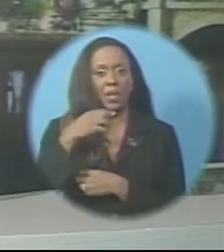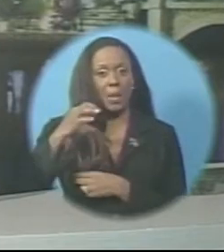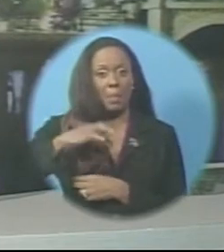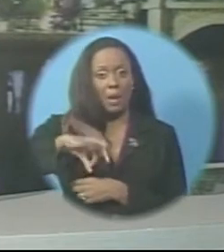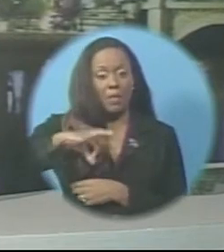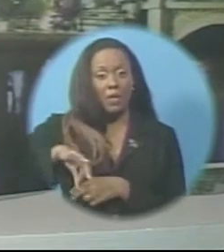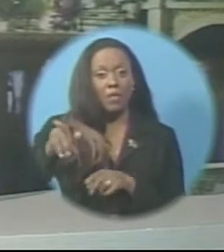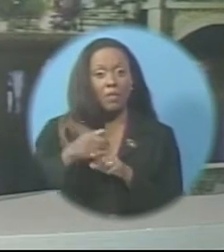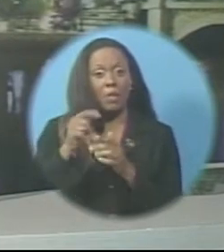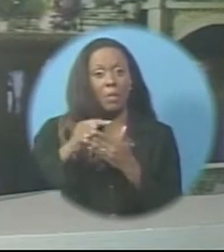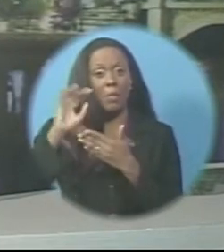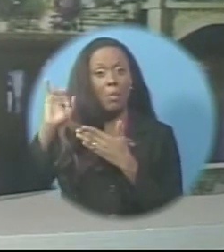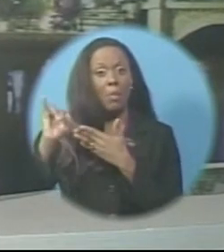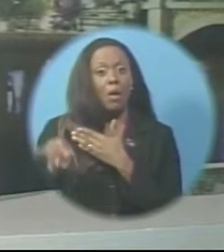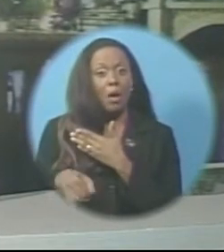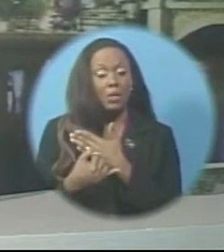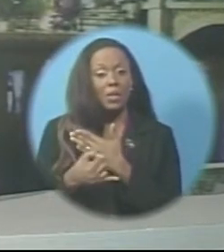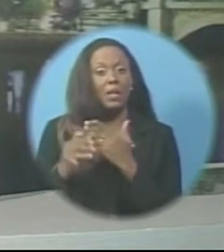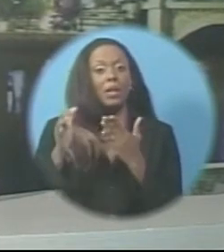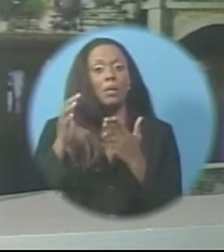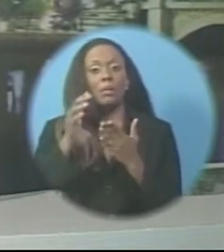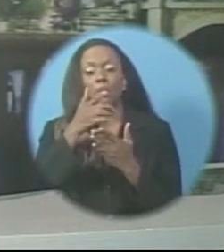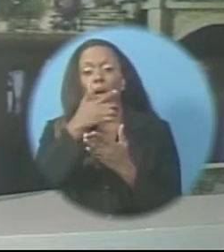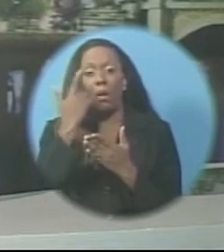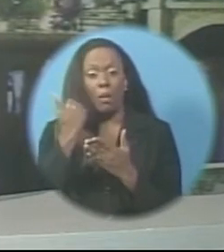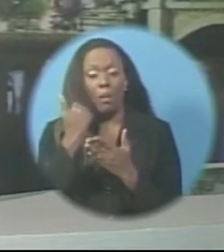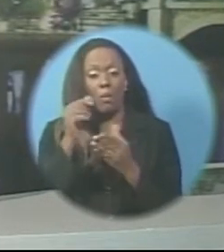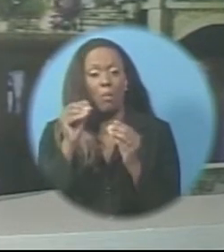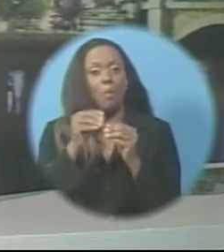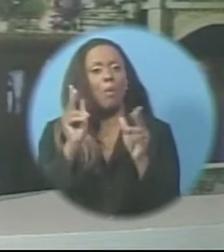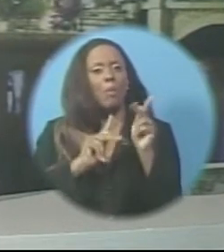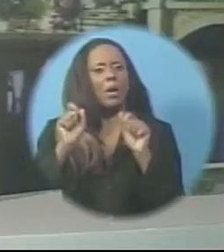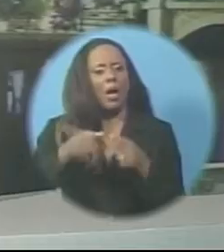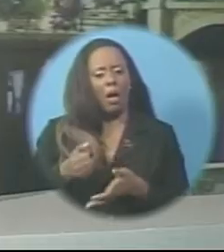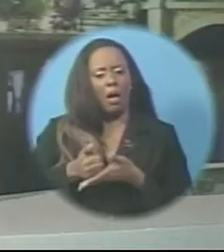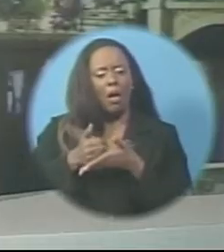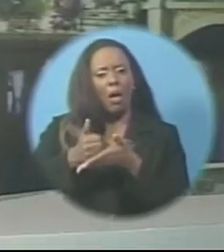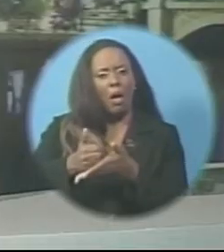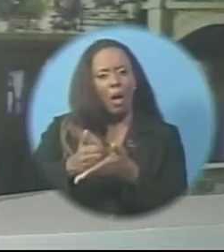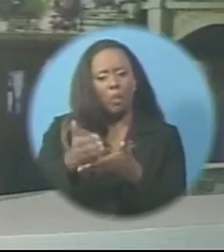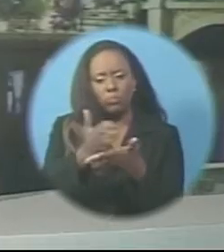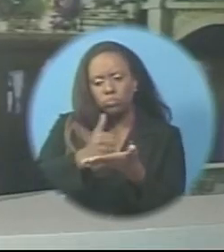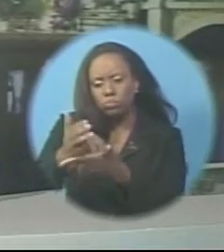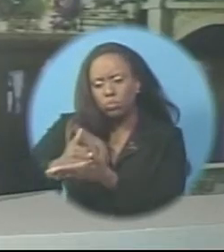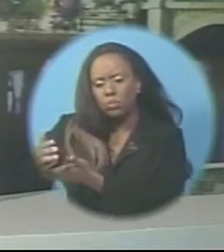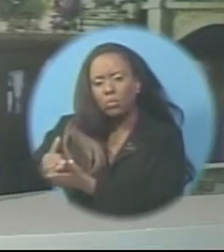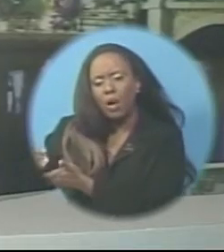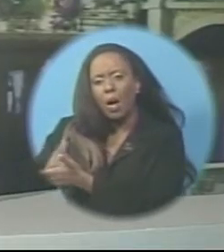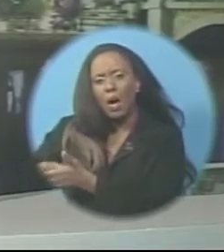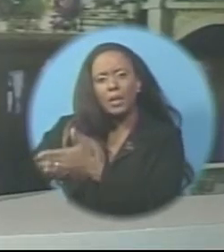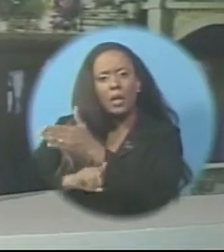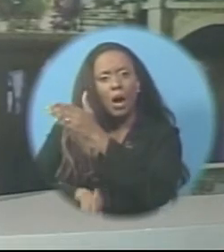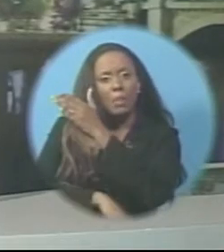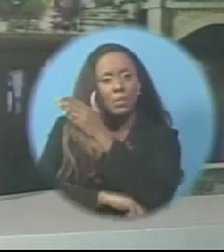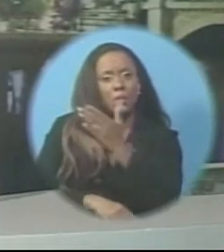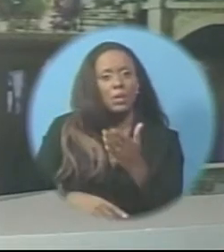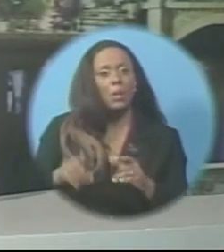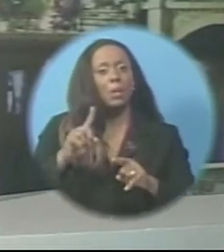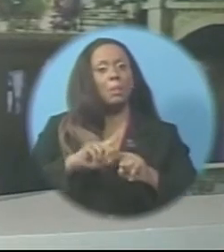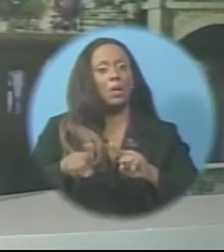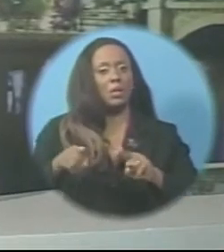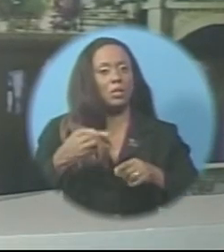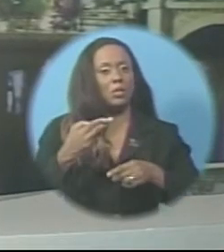project, which has relieved many who went weeks with garbage piling up. However, she argues this is